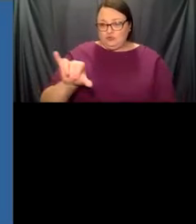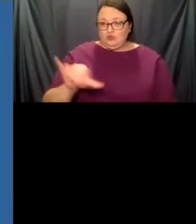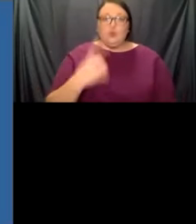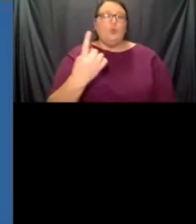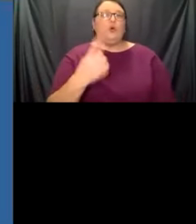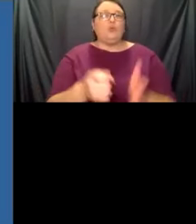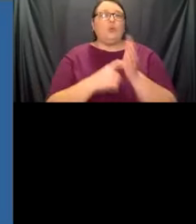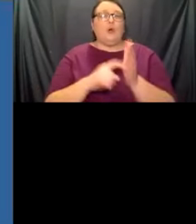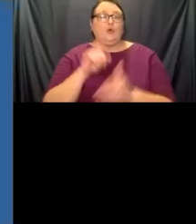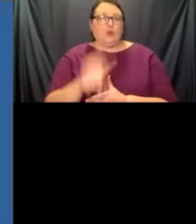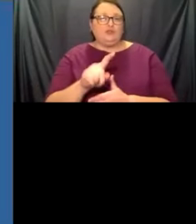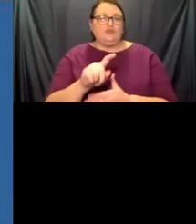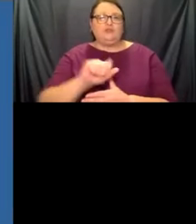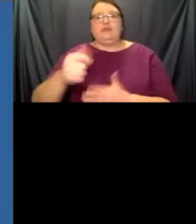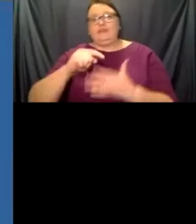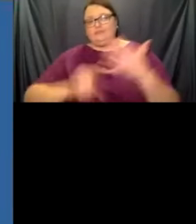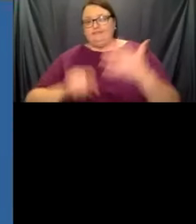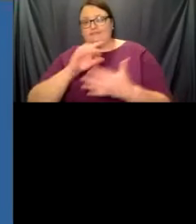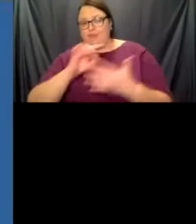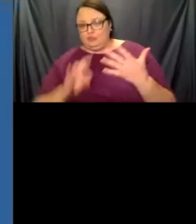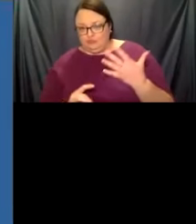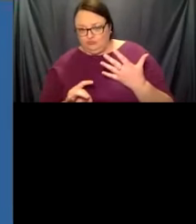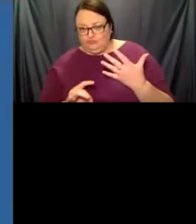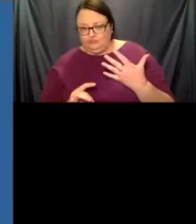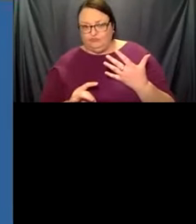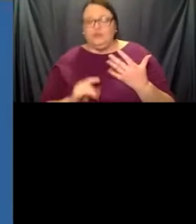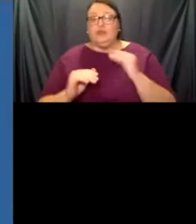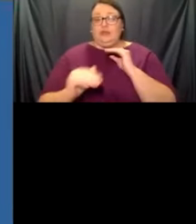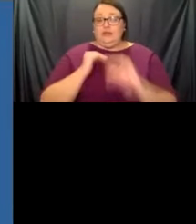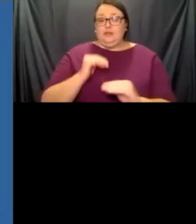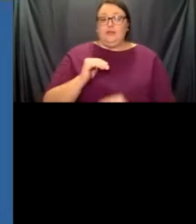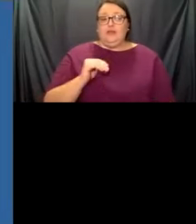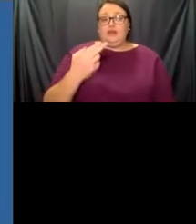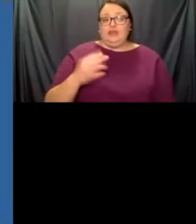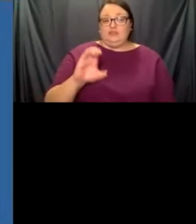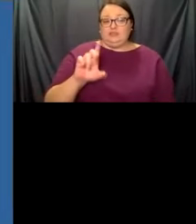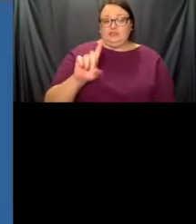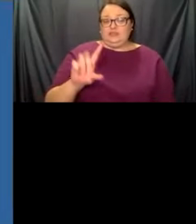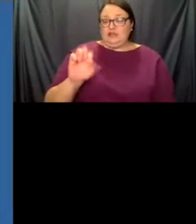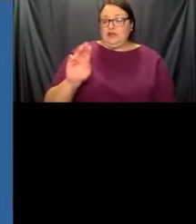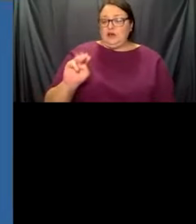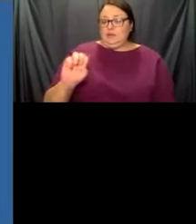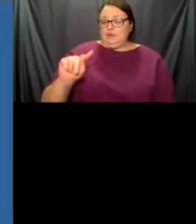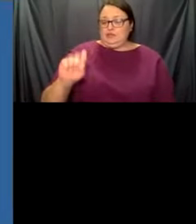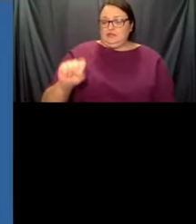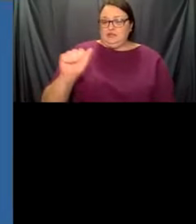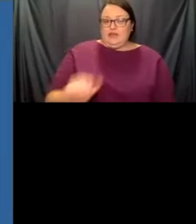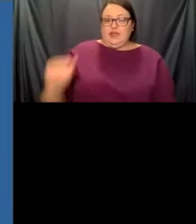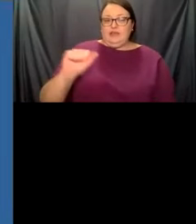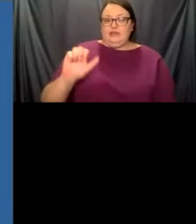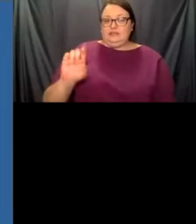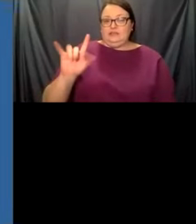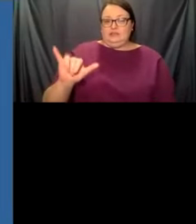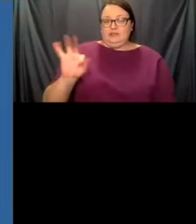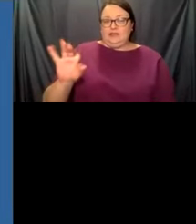un question. formulario de comentarios que pueden llenar. You can email us at hcdcomments. También se puede comunicar con